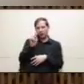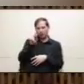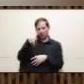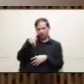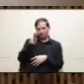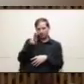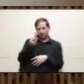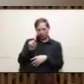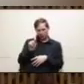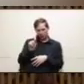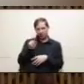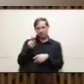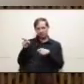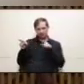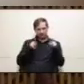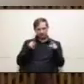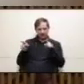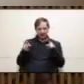also a compliance matter.